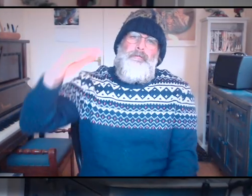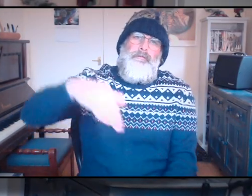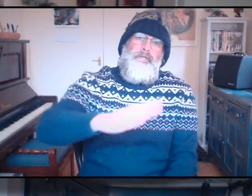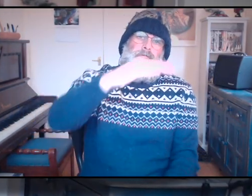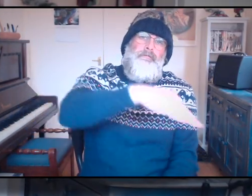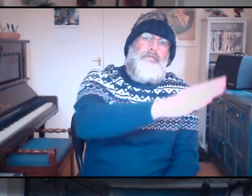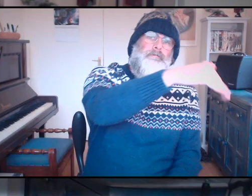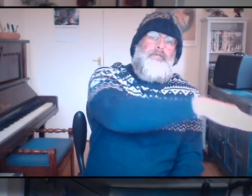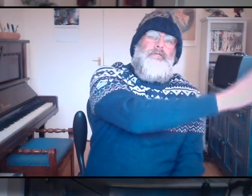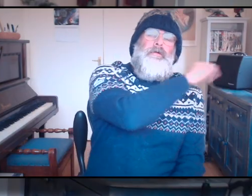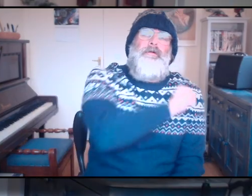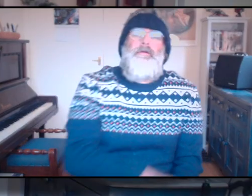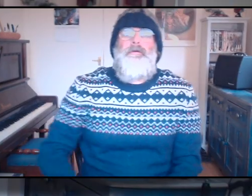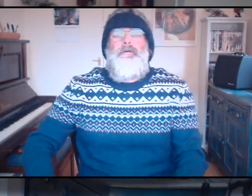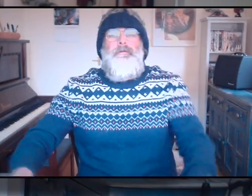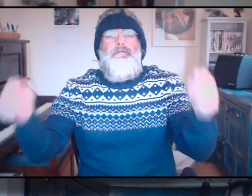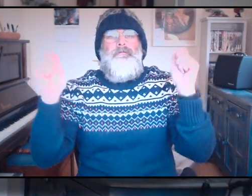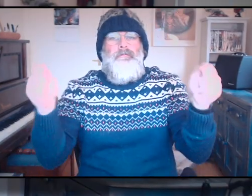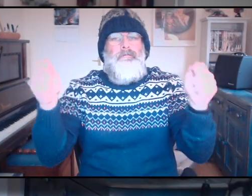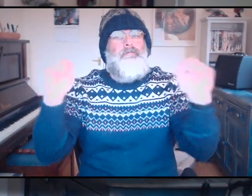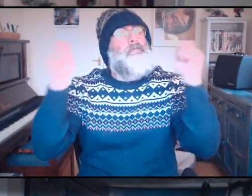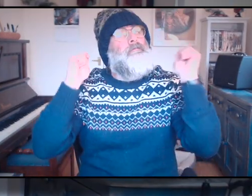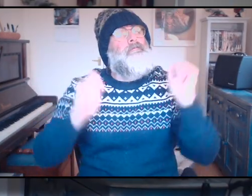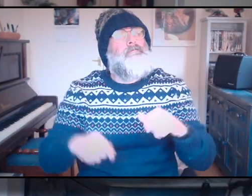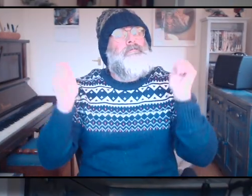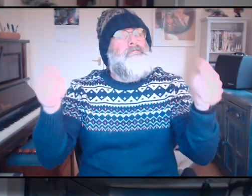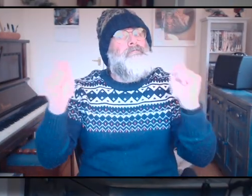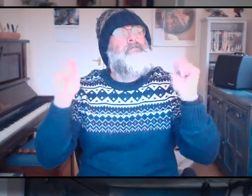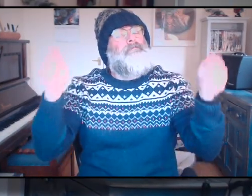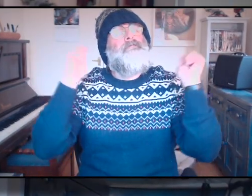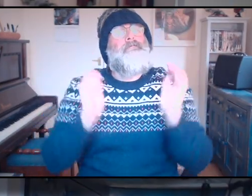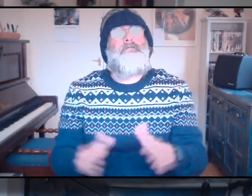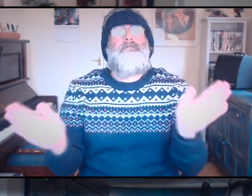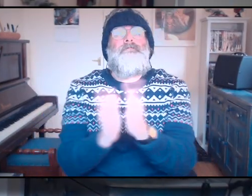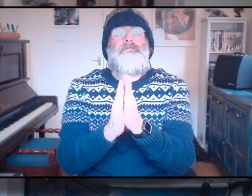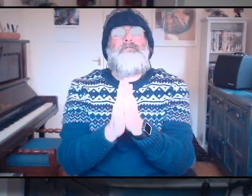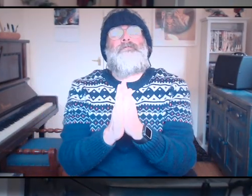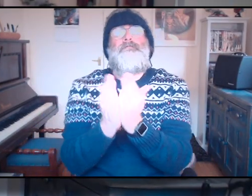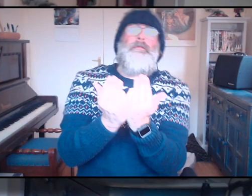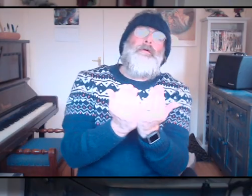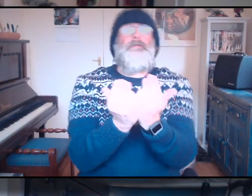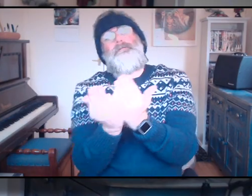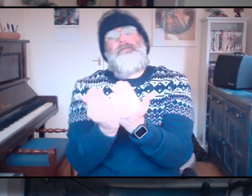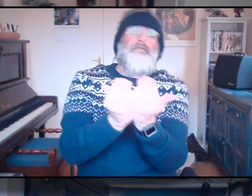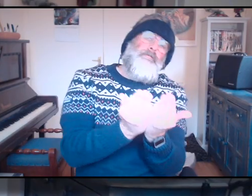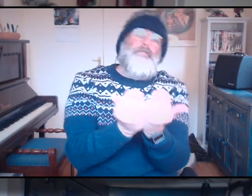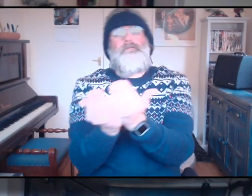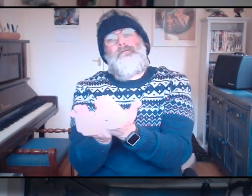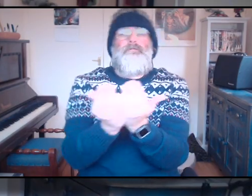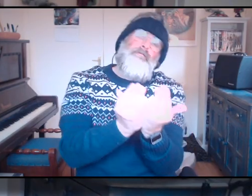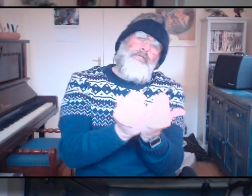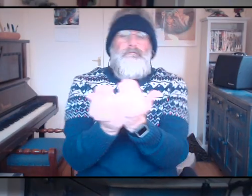in a sleigh, sleigh, sleigh, sleigh, sleigh. Jingle bells, jingle bells. And carols will be